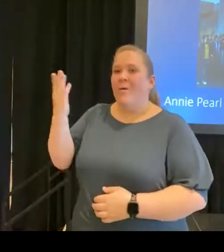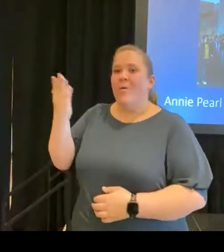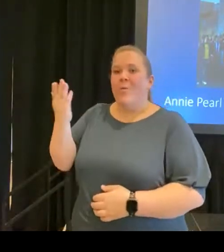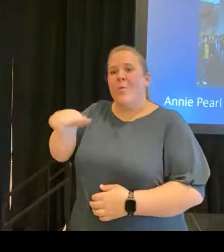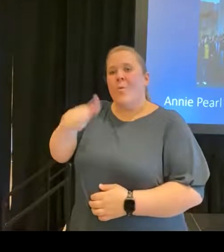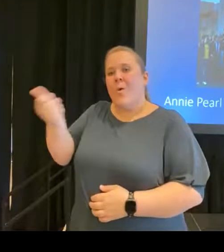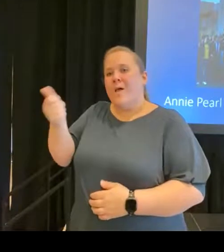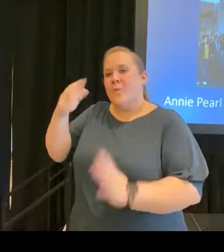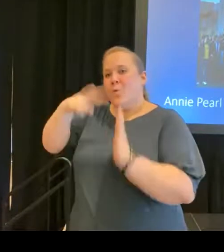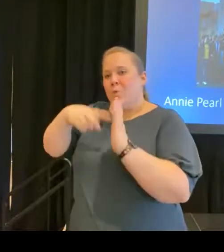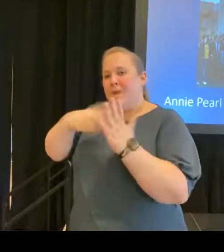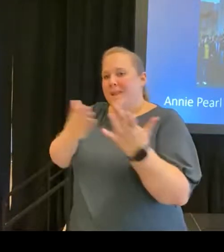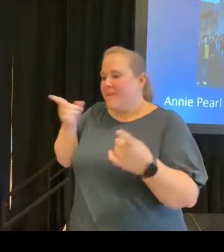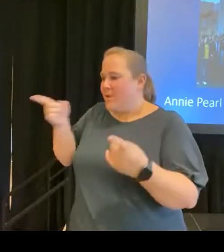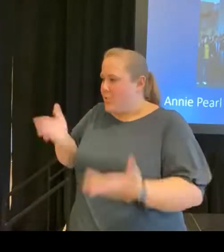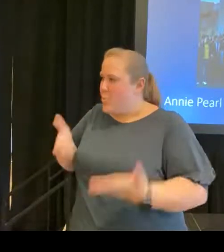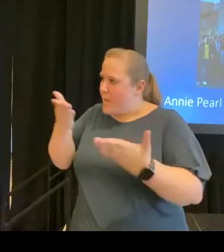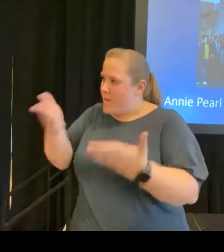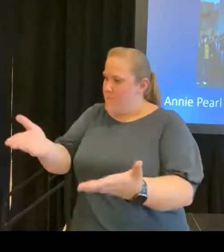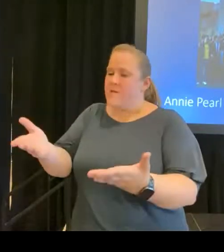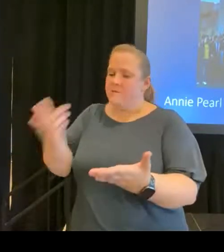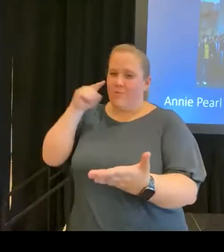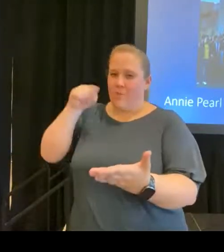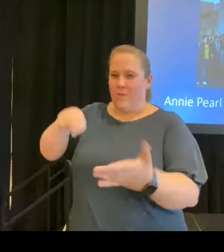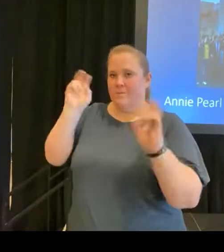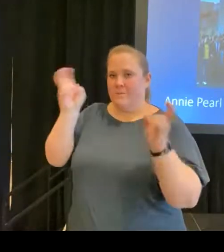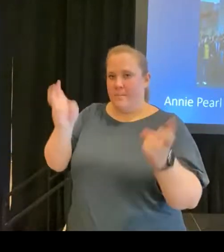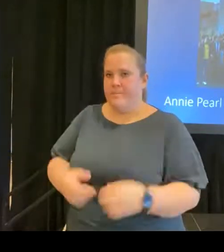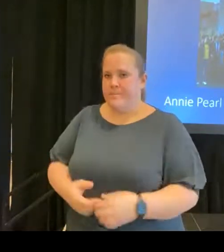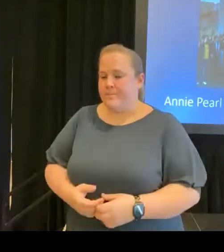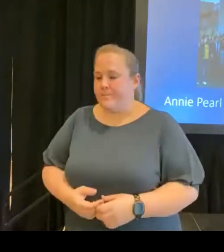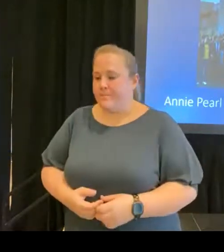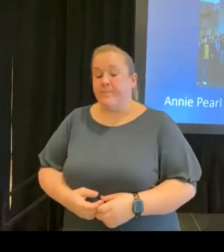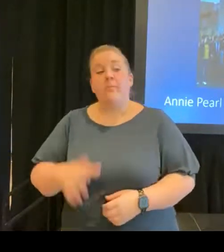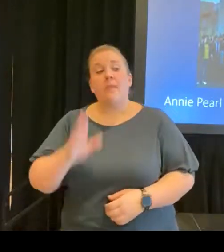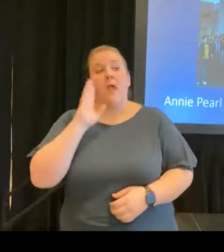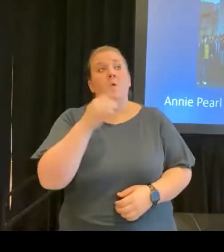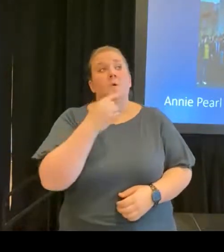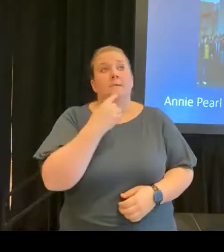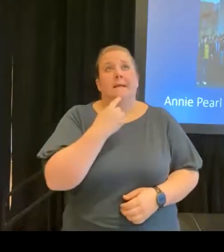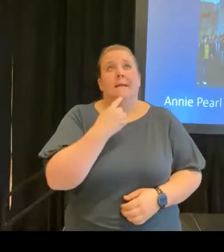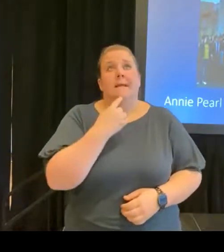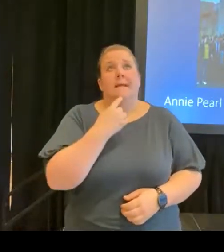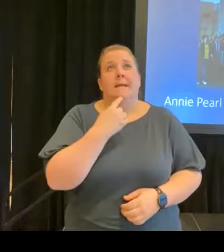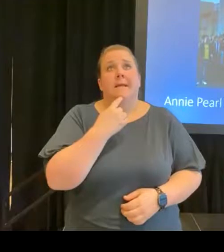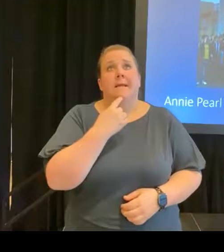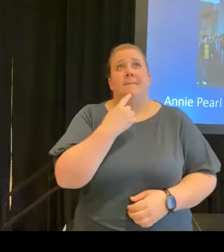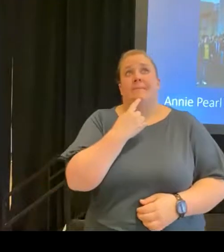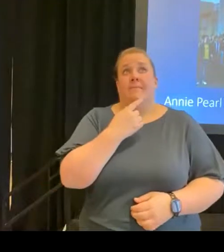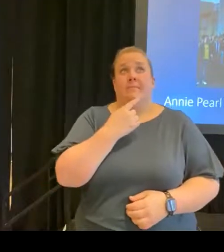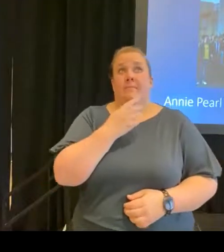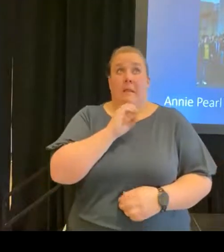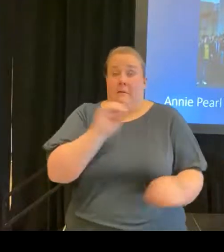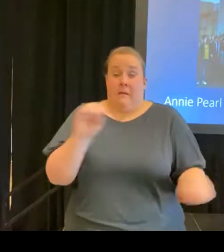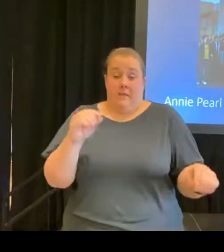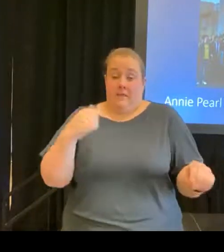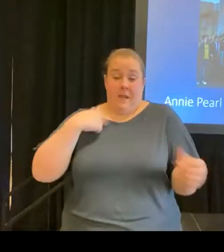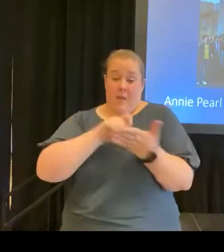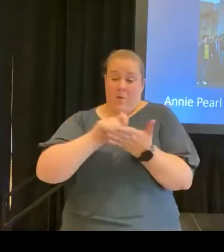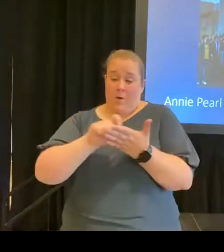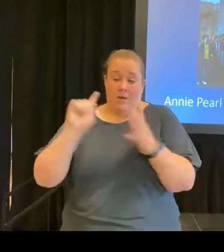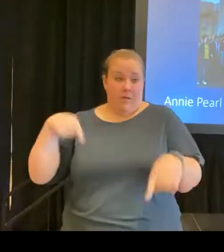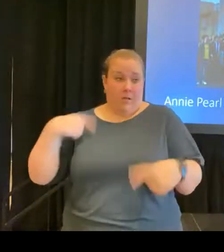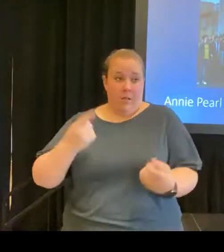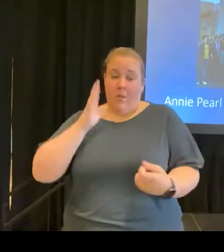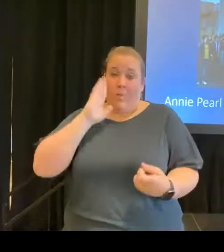other reading materials do you recommend on this subject? I would say nothing I'm ever going to write is